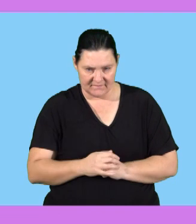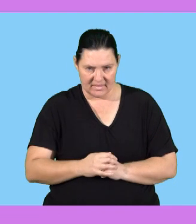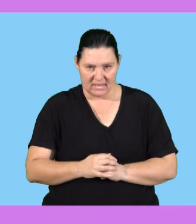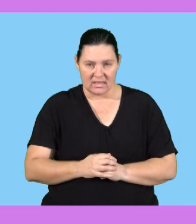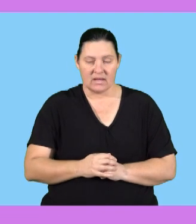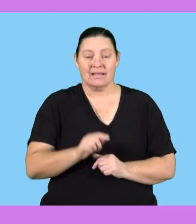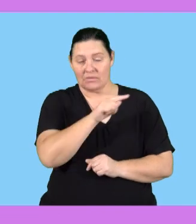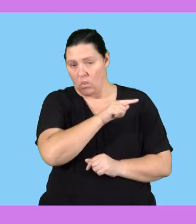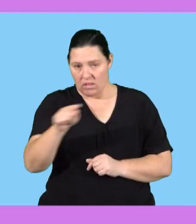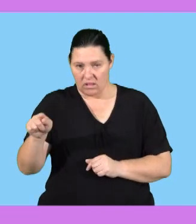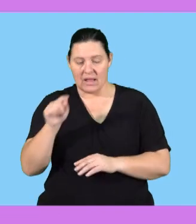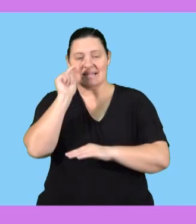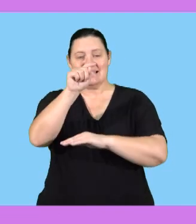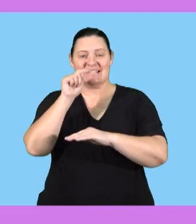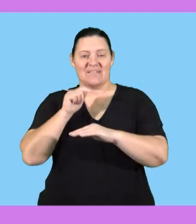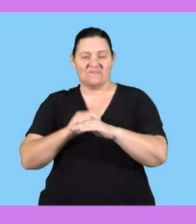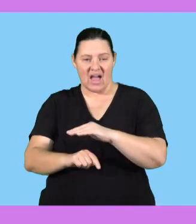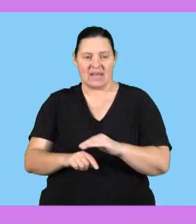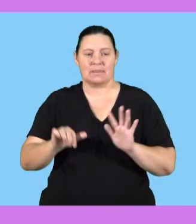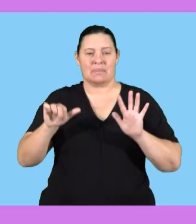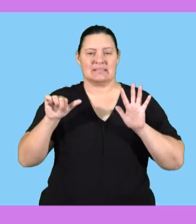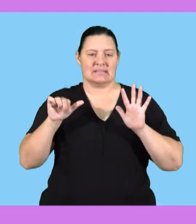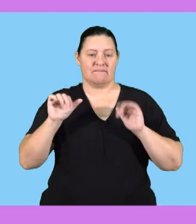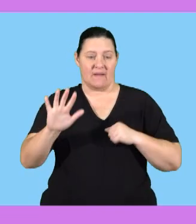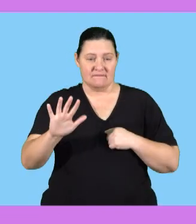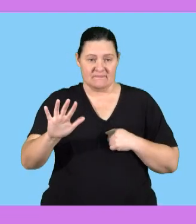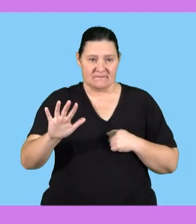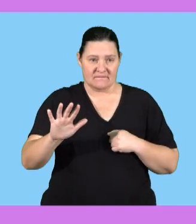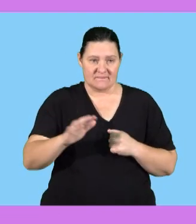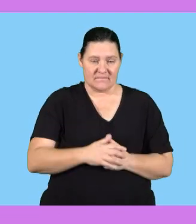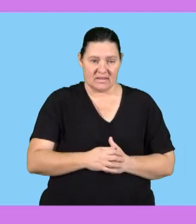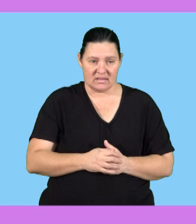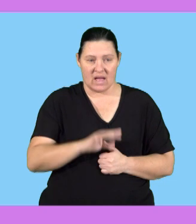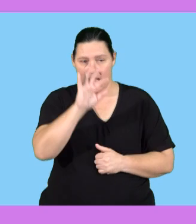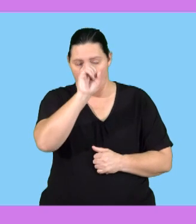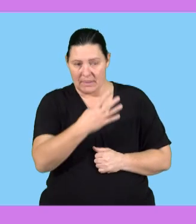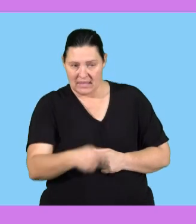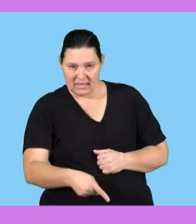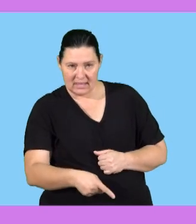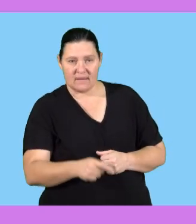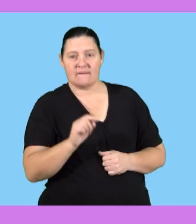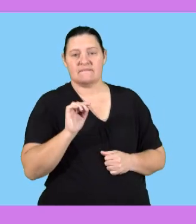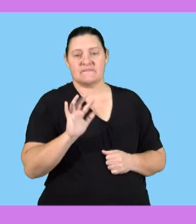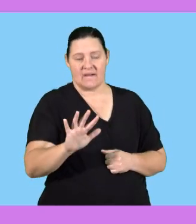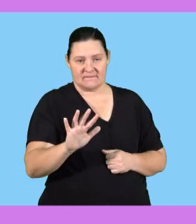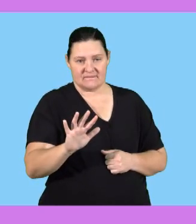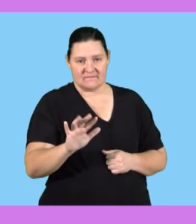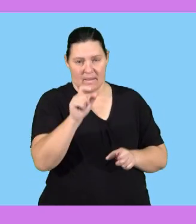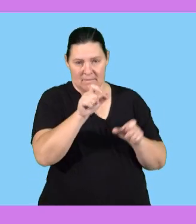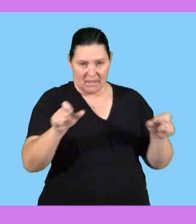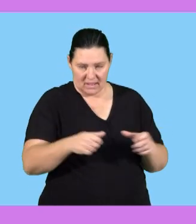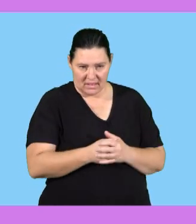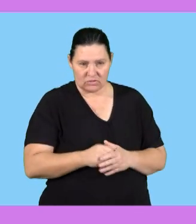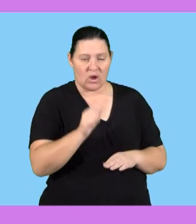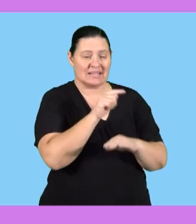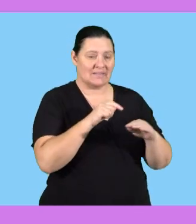1,55 divided by, remember, I'm determining the average, right? How many numbers in my data set? Remember, there are 5